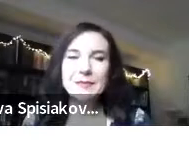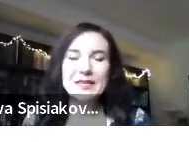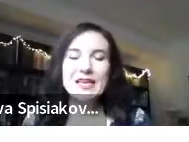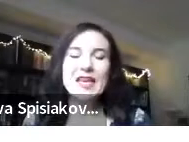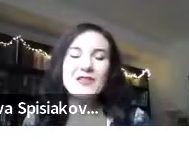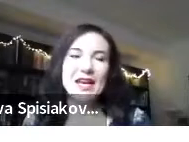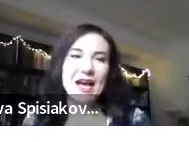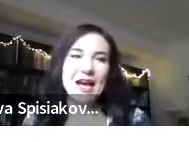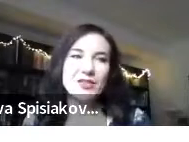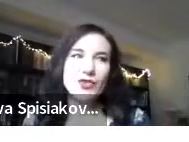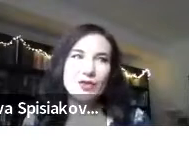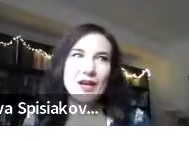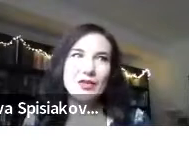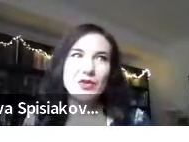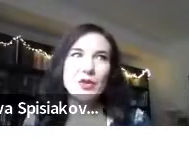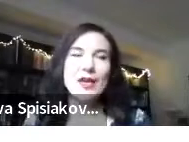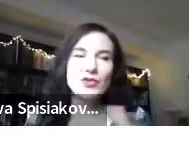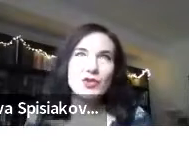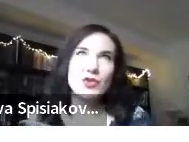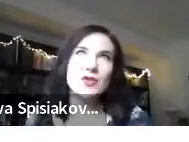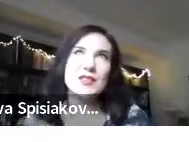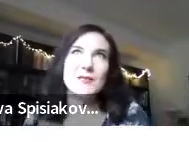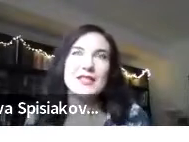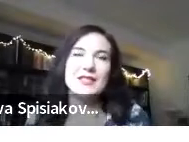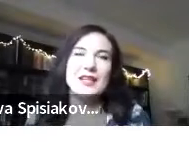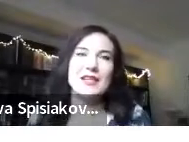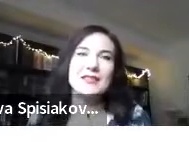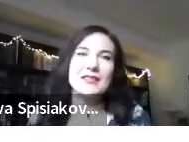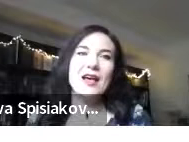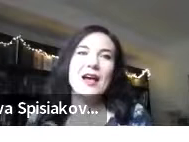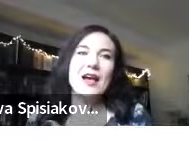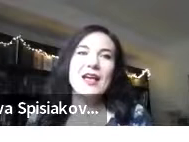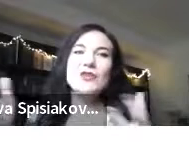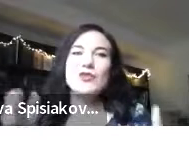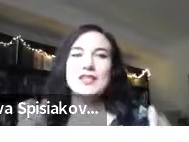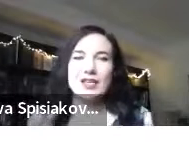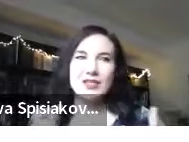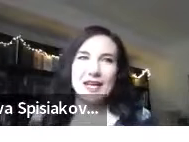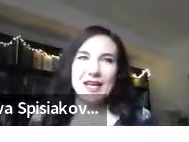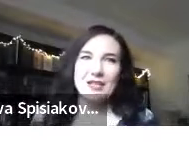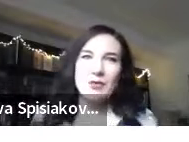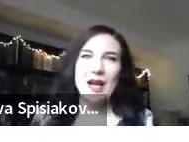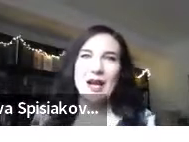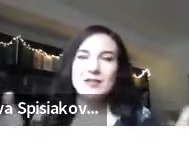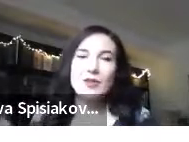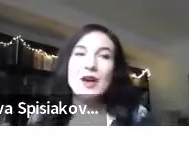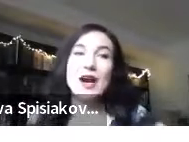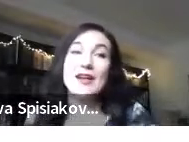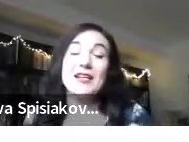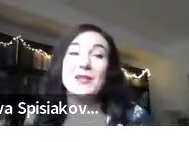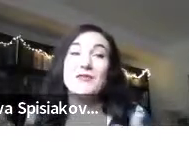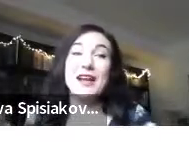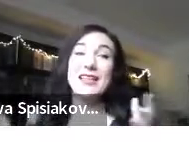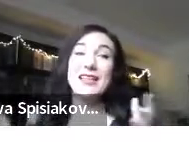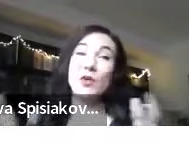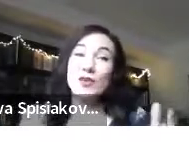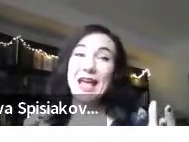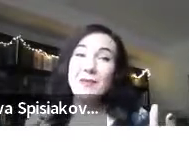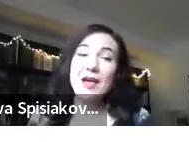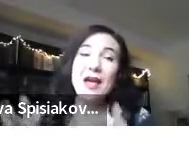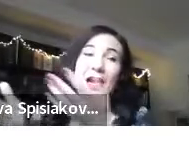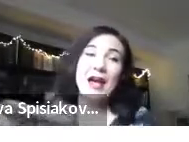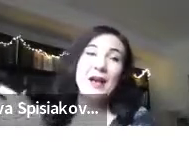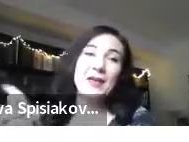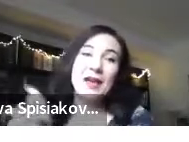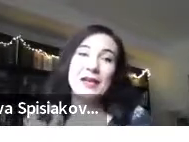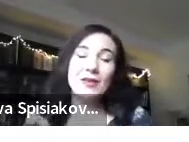project here in Vienna is to try to introduce disability studies into translation studies, where so far there has been very little